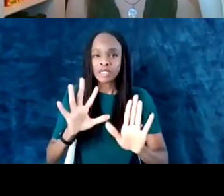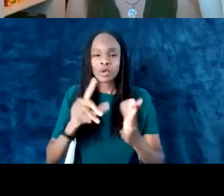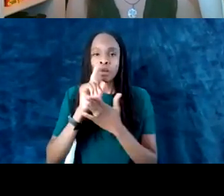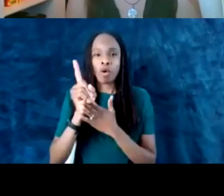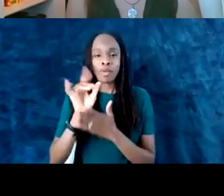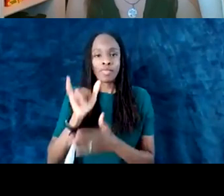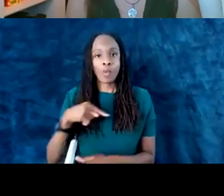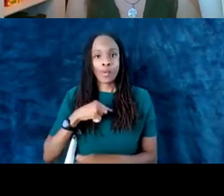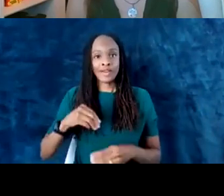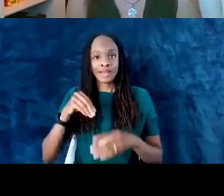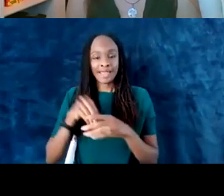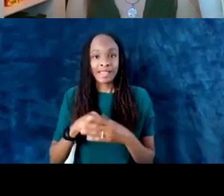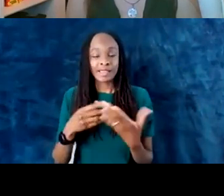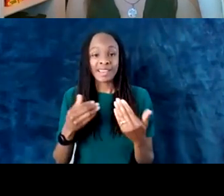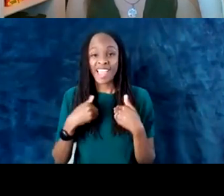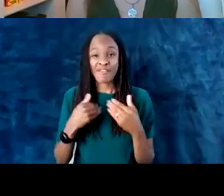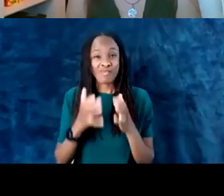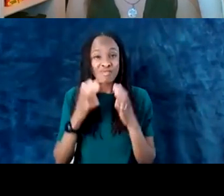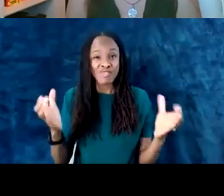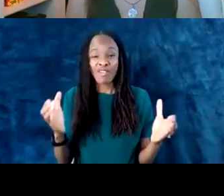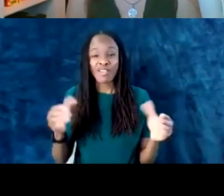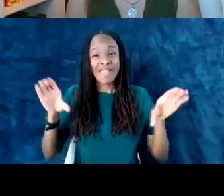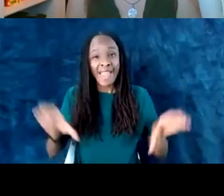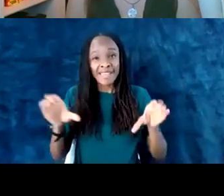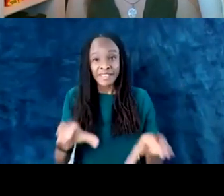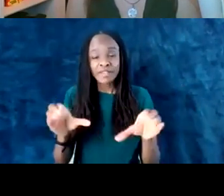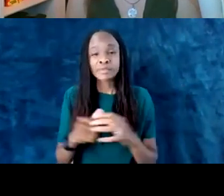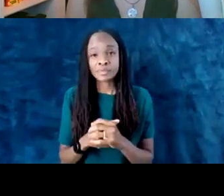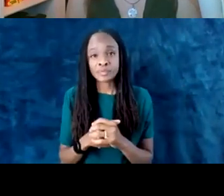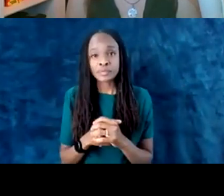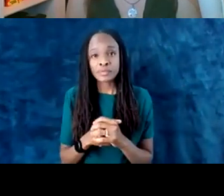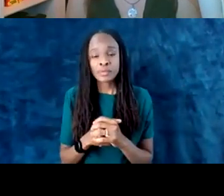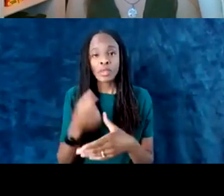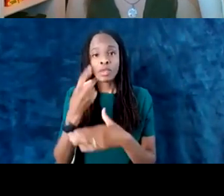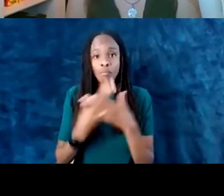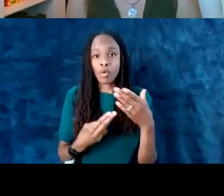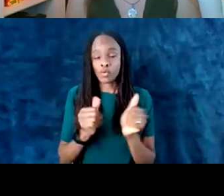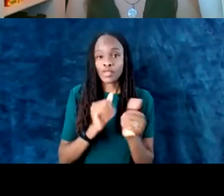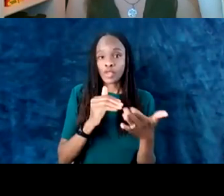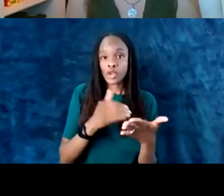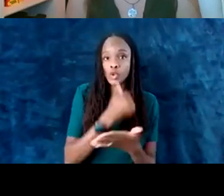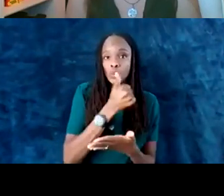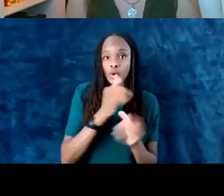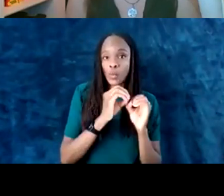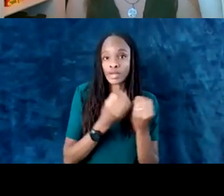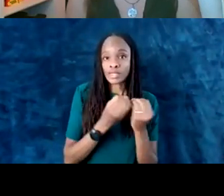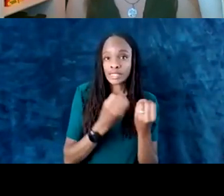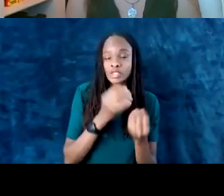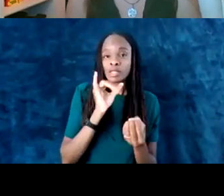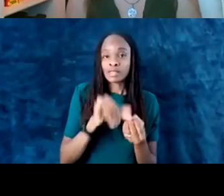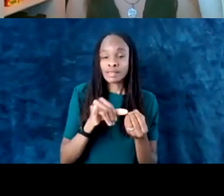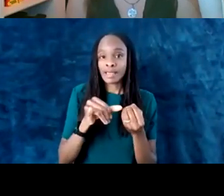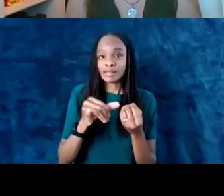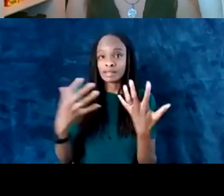in, wherein there is a tremendous amount of activity, and both of newer organizations that have emerged in the